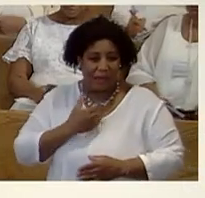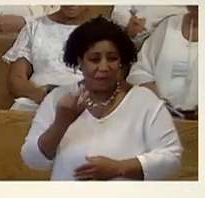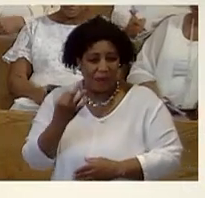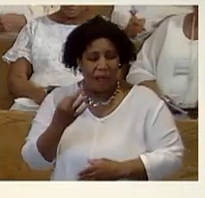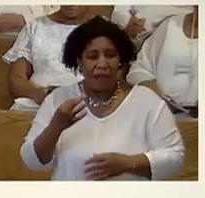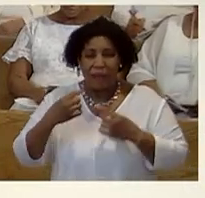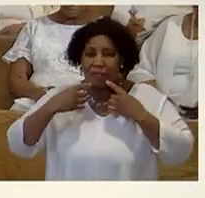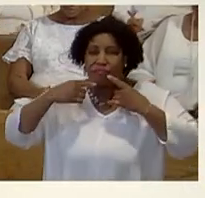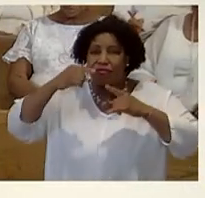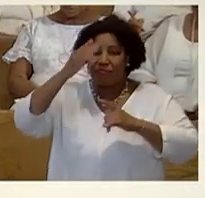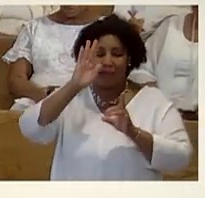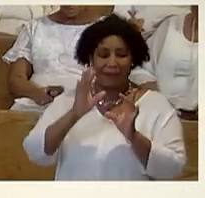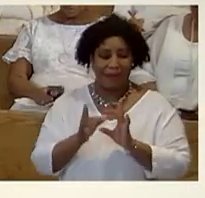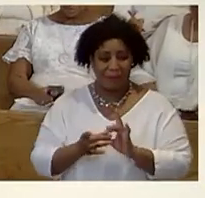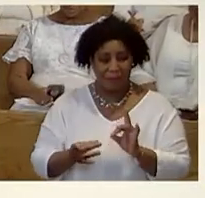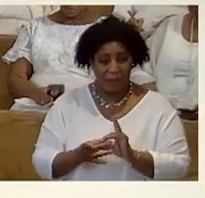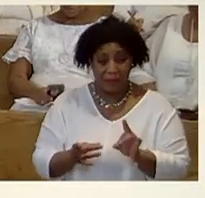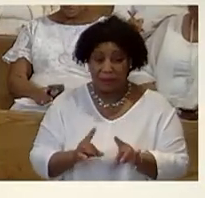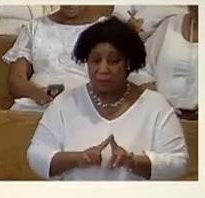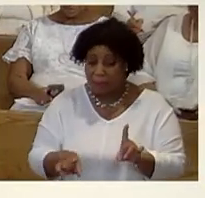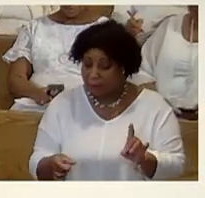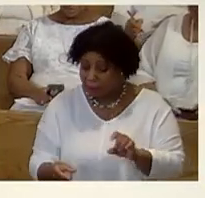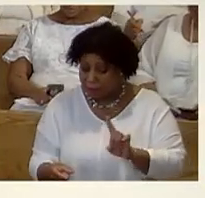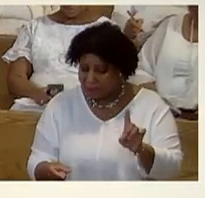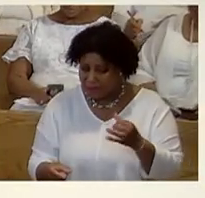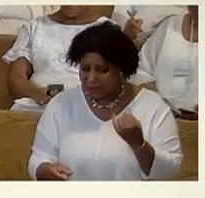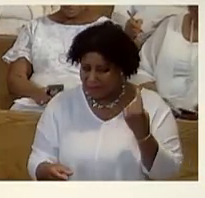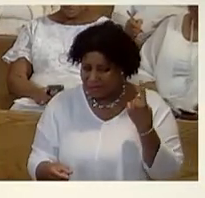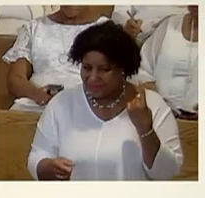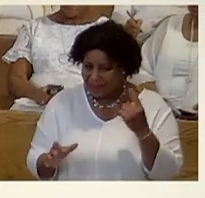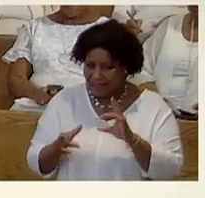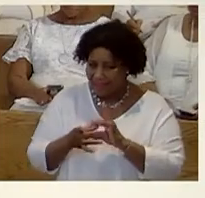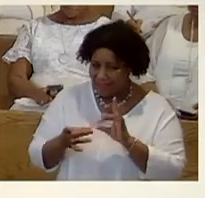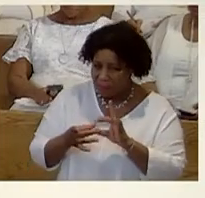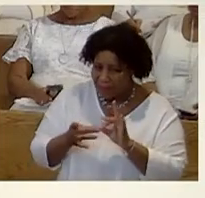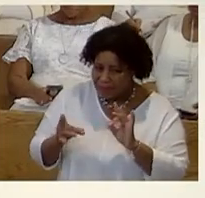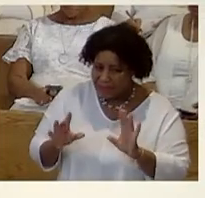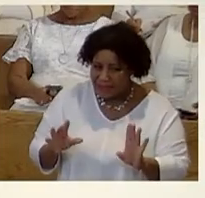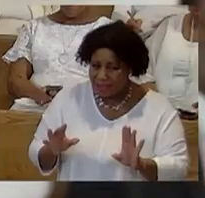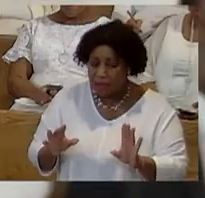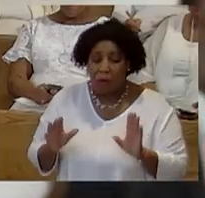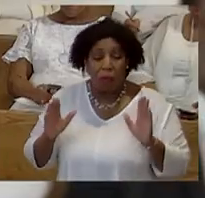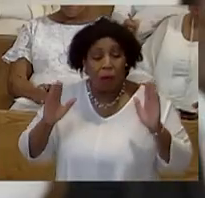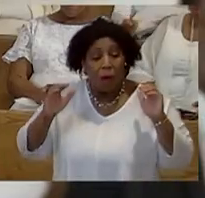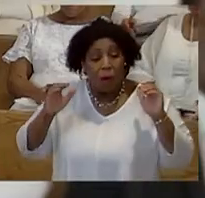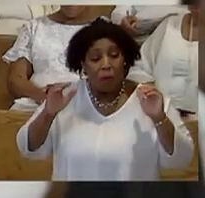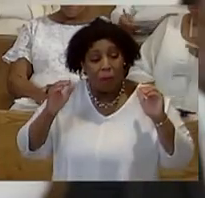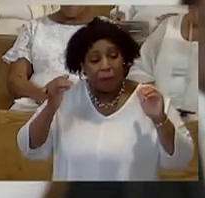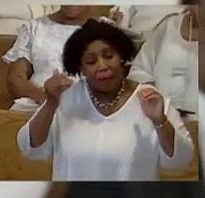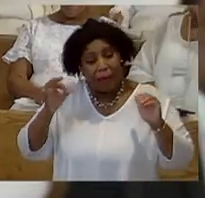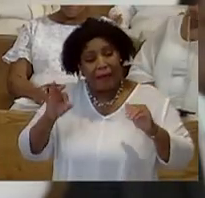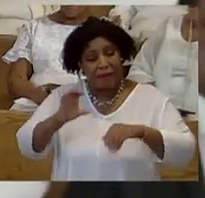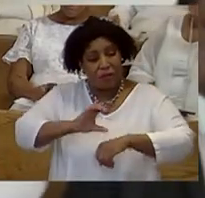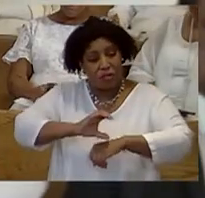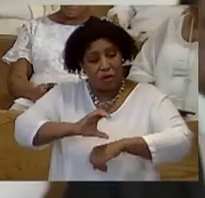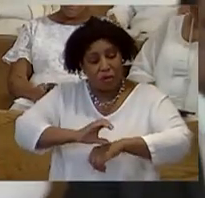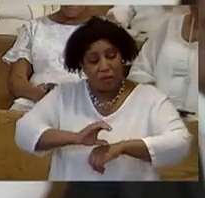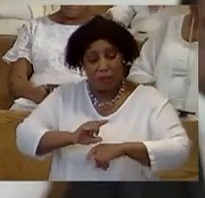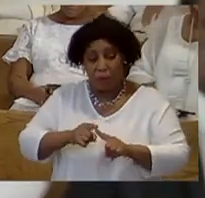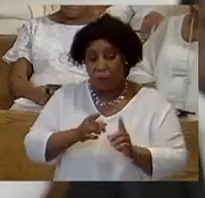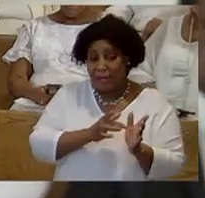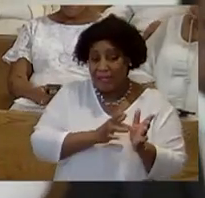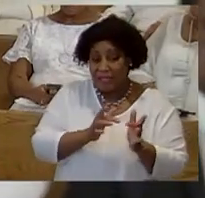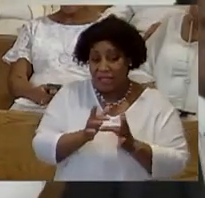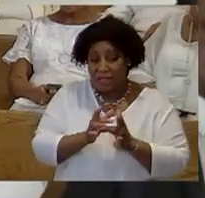the message of God. But we realized the message in which they proclaimed was the hope of the church. That when